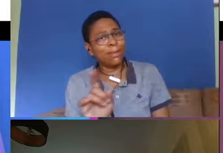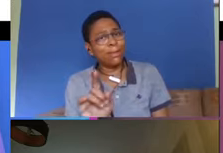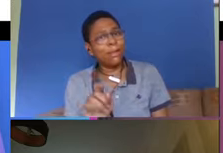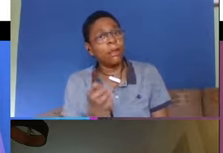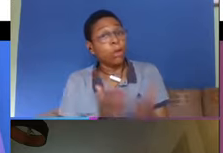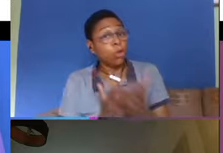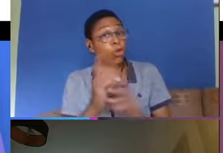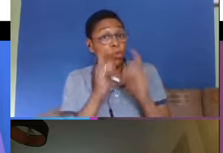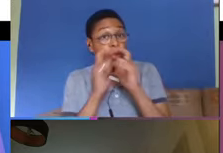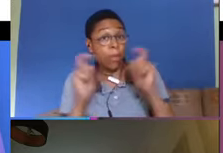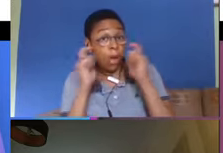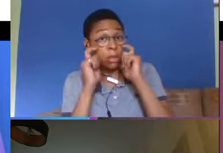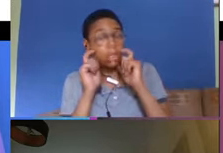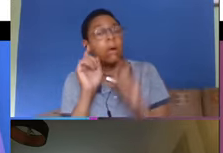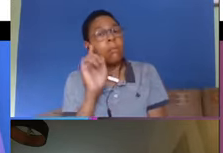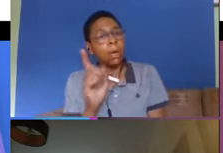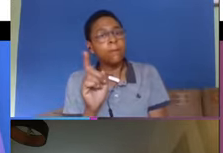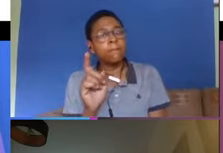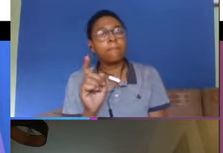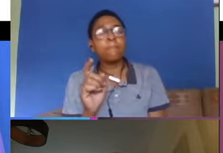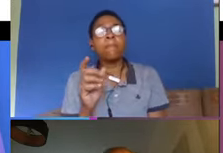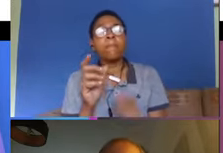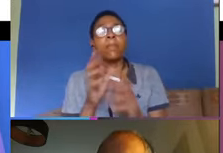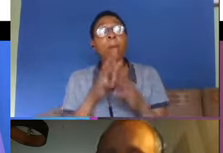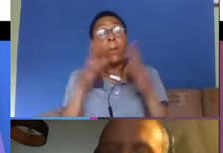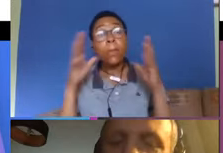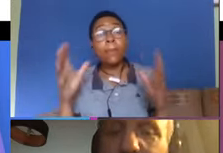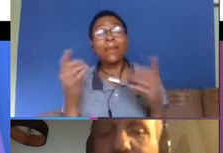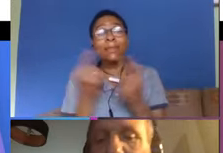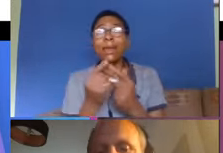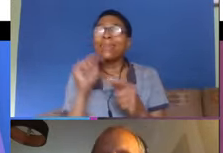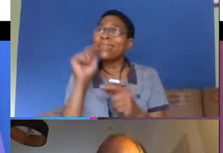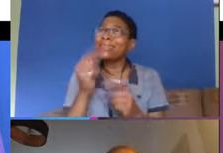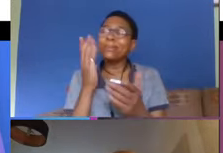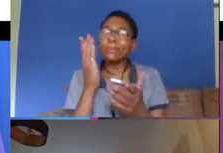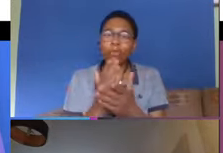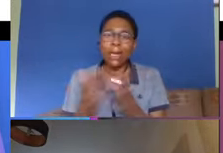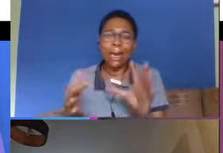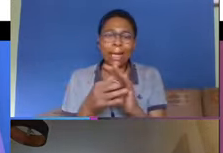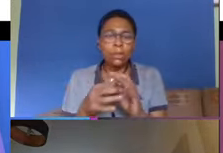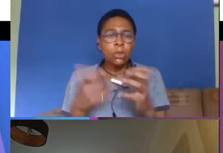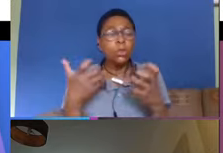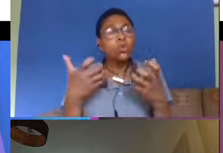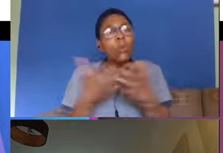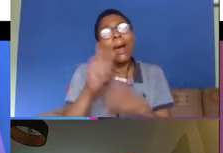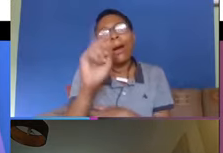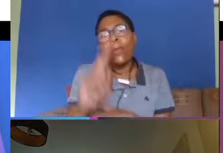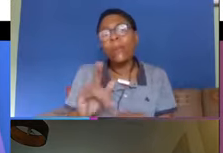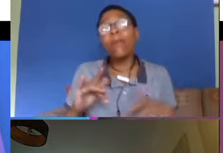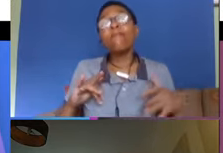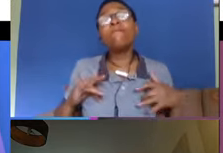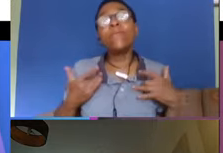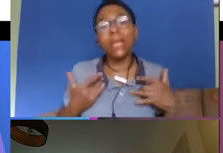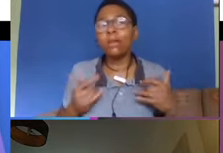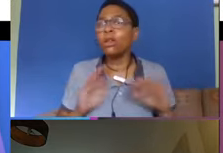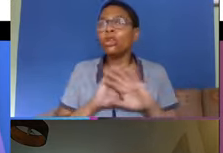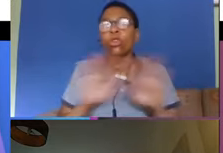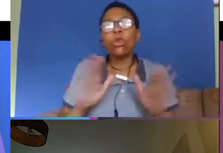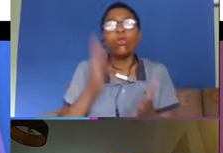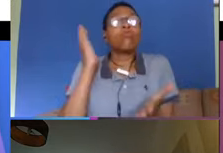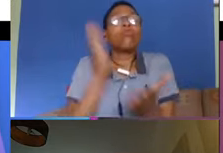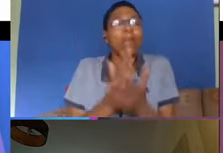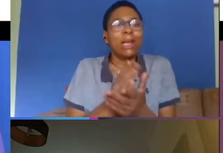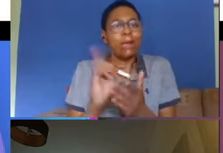The biggest thing though is just it's often going to be a feel, it's harder than actually a reality that it actually is.